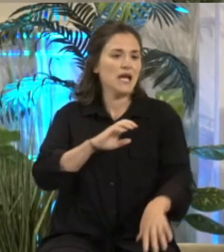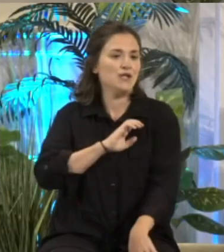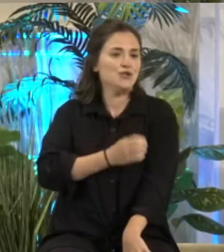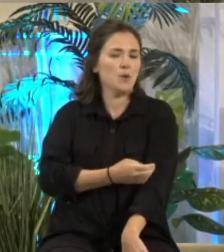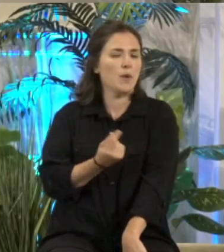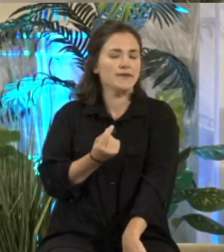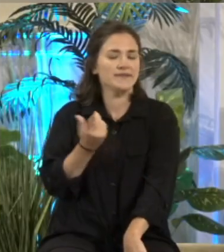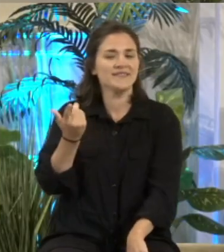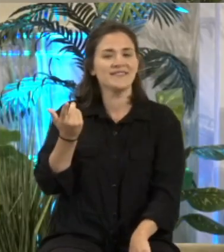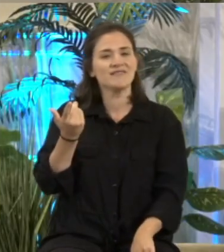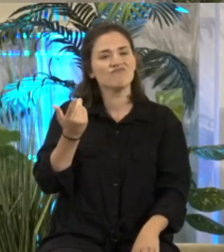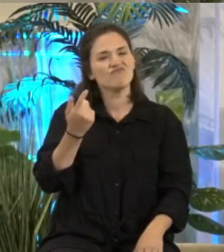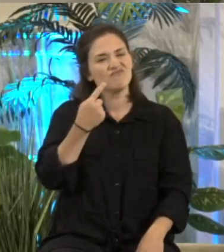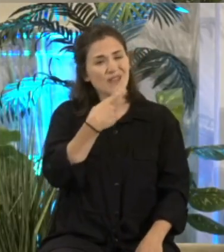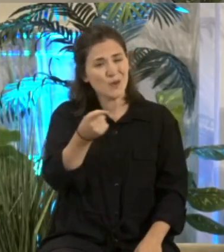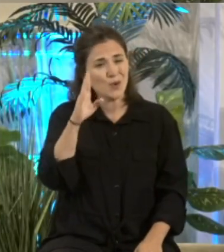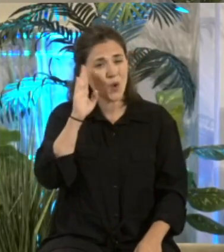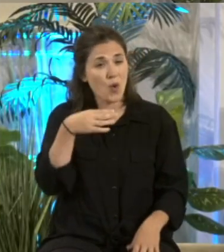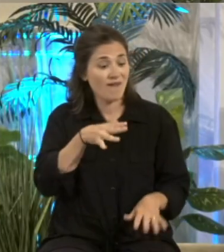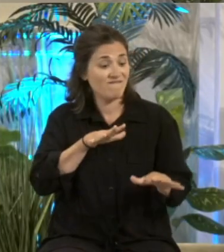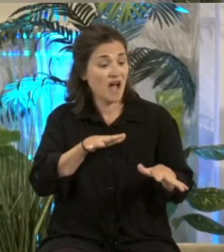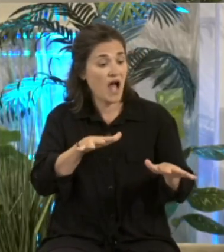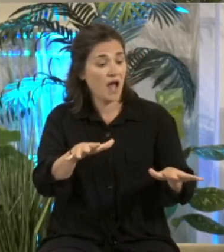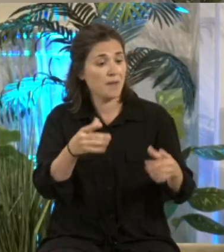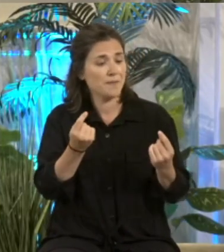I do want to say it's really all about love.